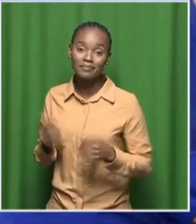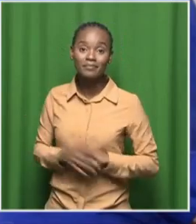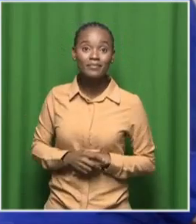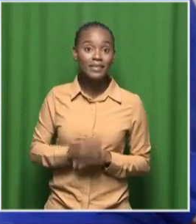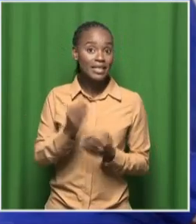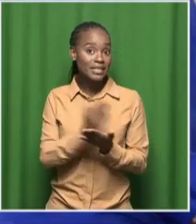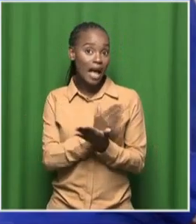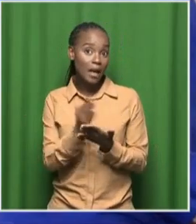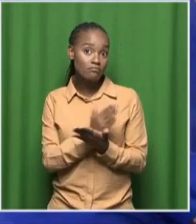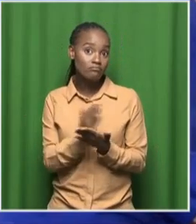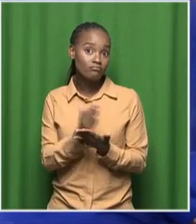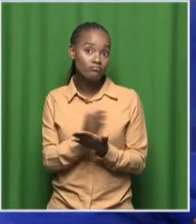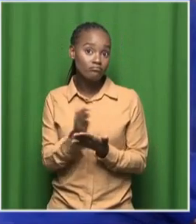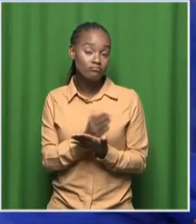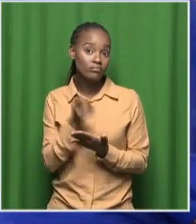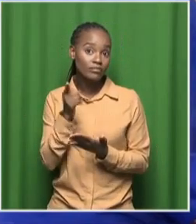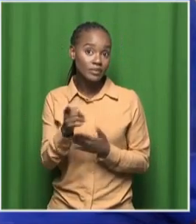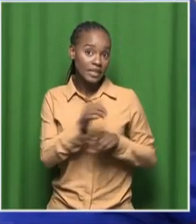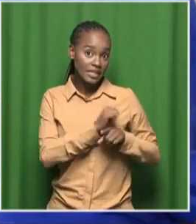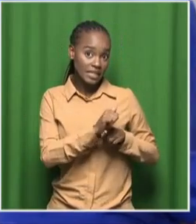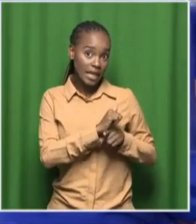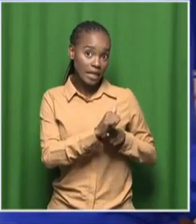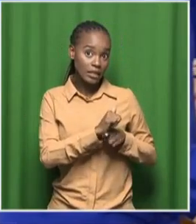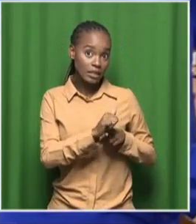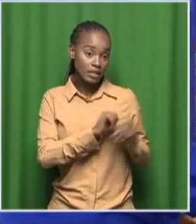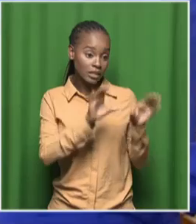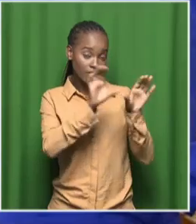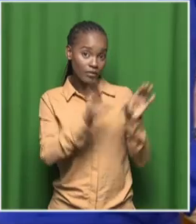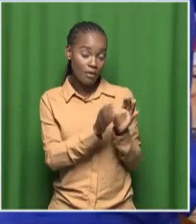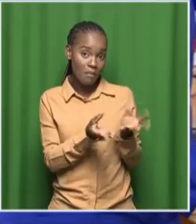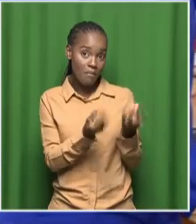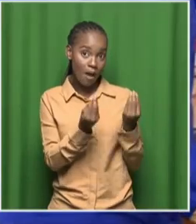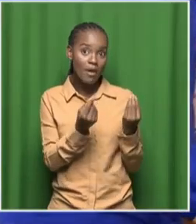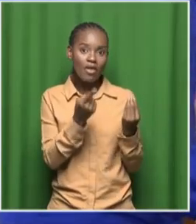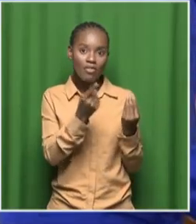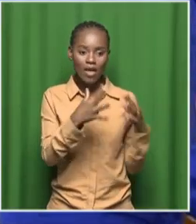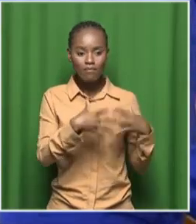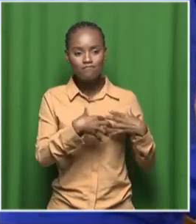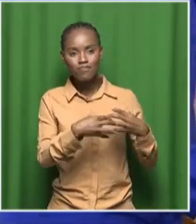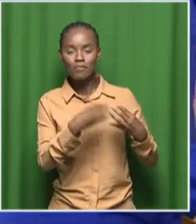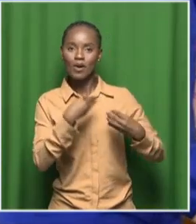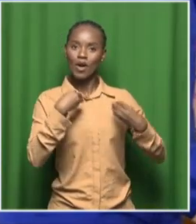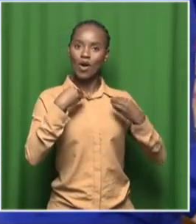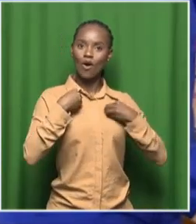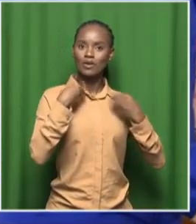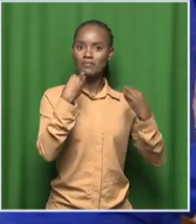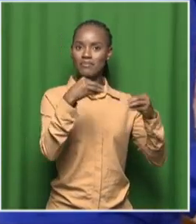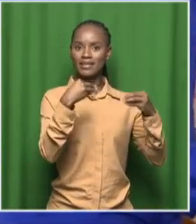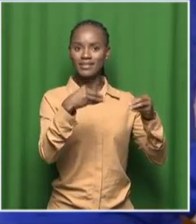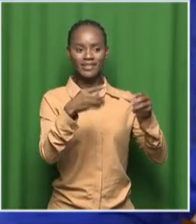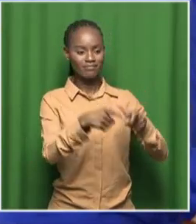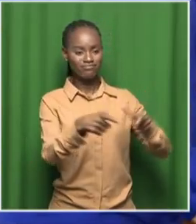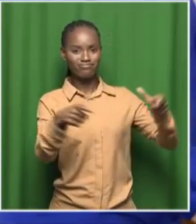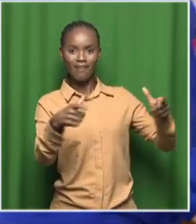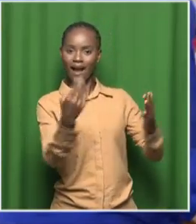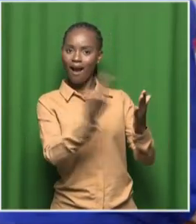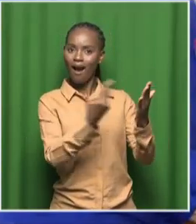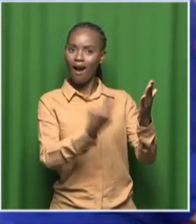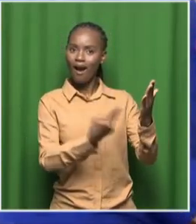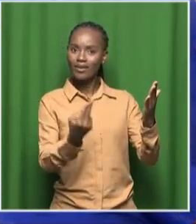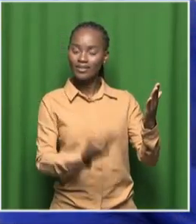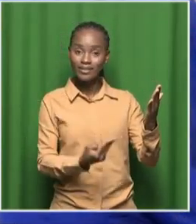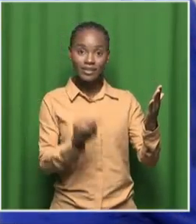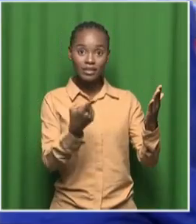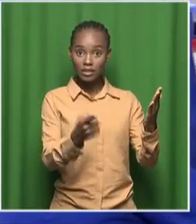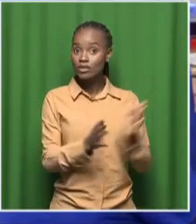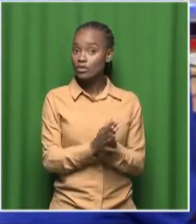open up their own, corner stalls there. and grow big from there. So the opportunities are plenty